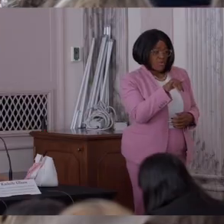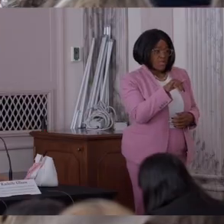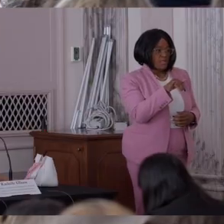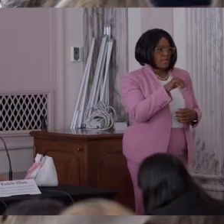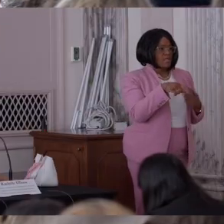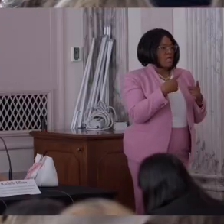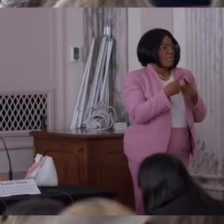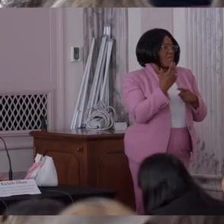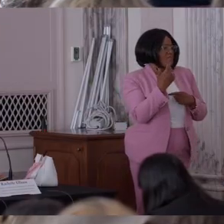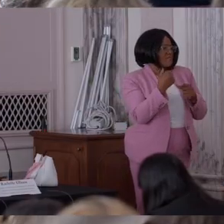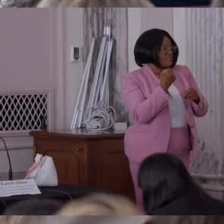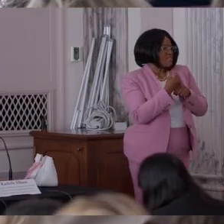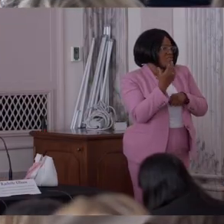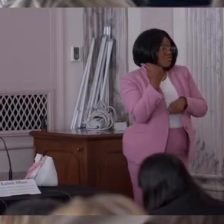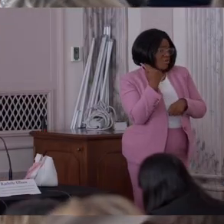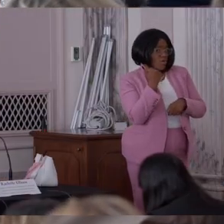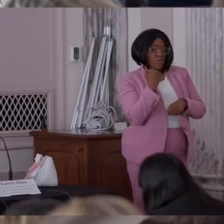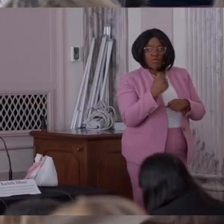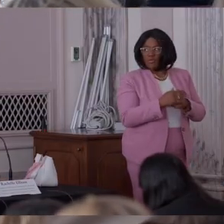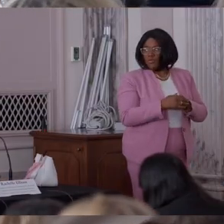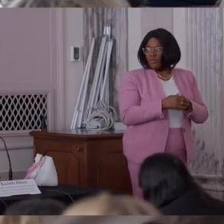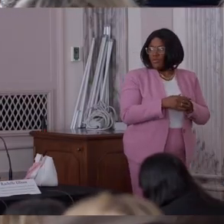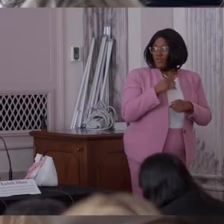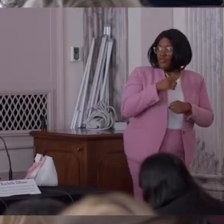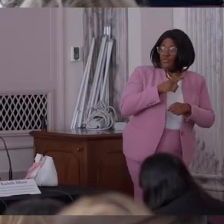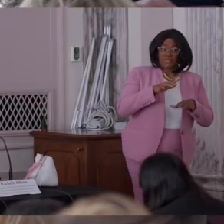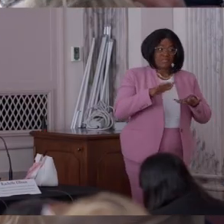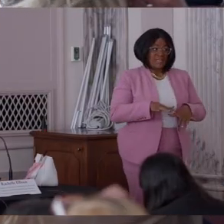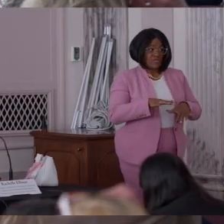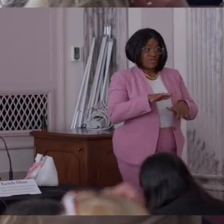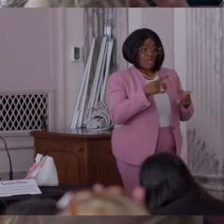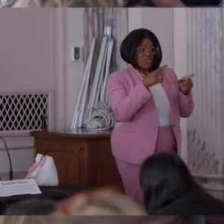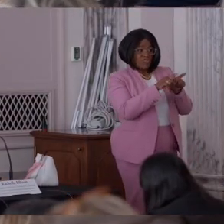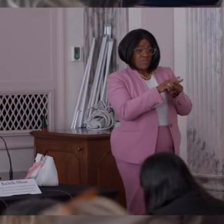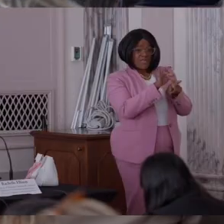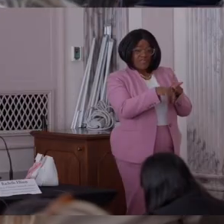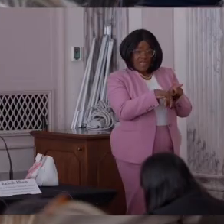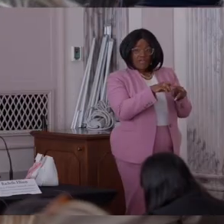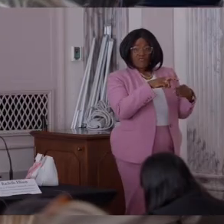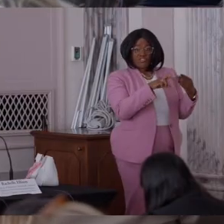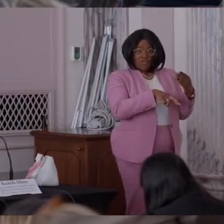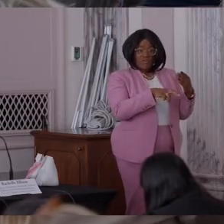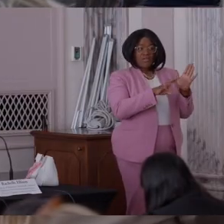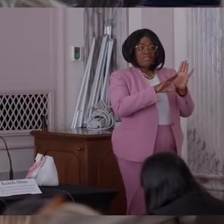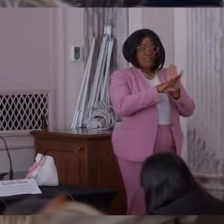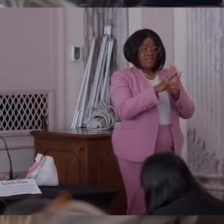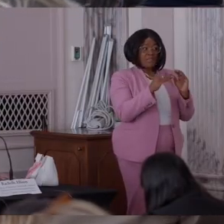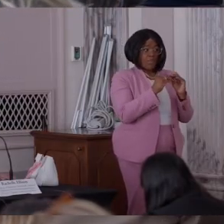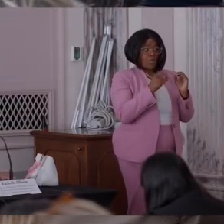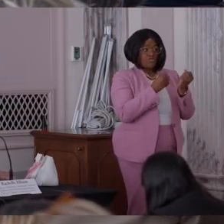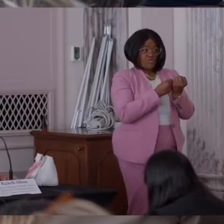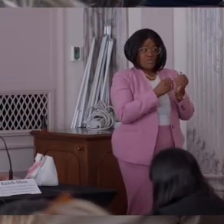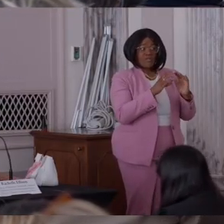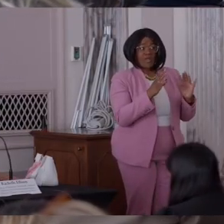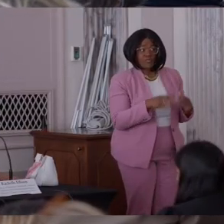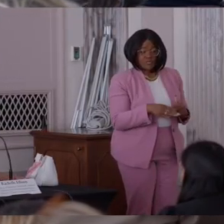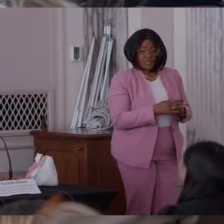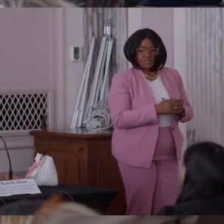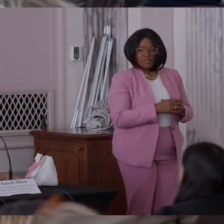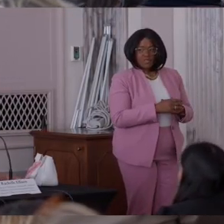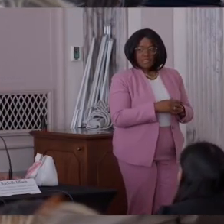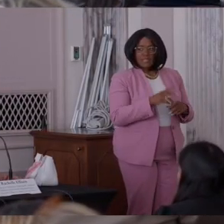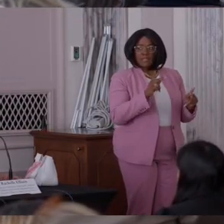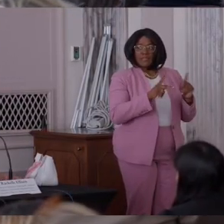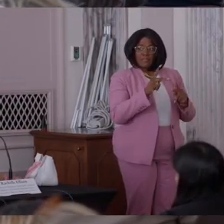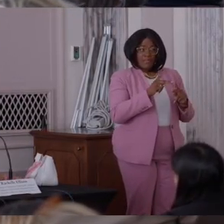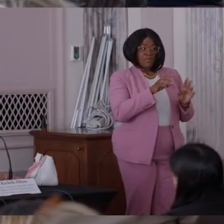about 15 years ago, New Jersey entered a settlement agreement that resulted in developing a lot more supported housing and enabling many people to